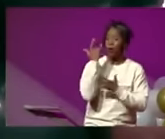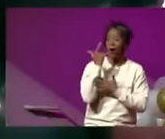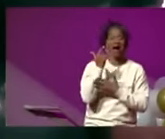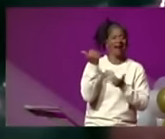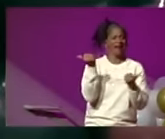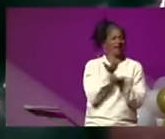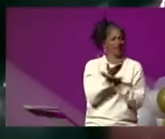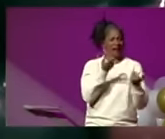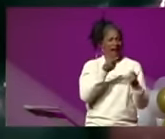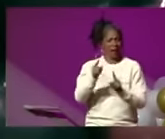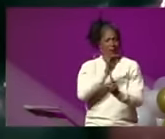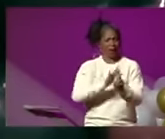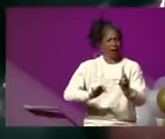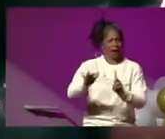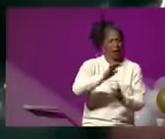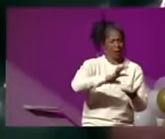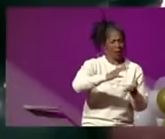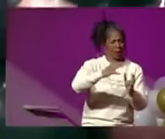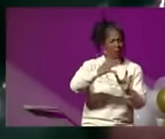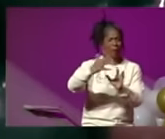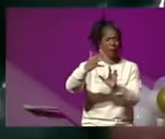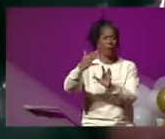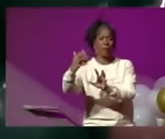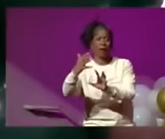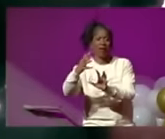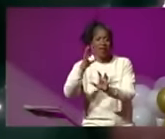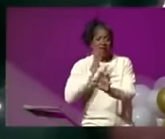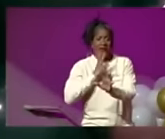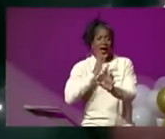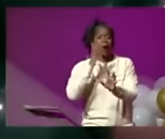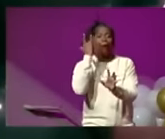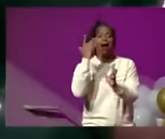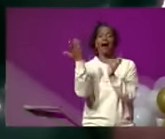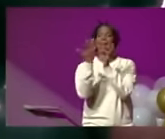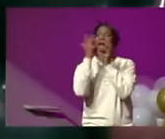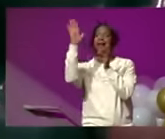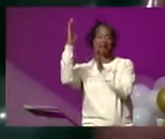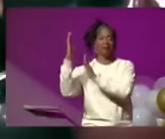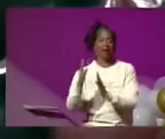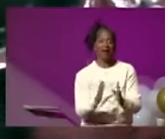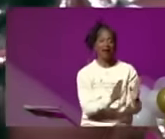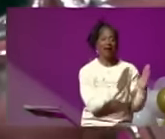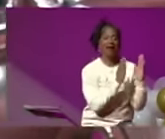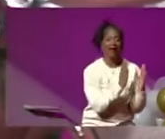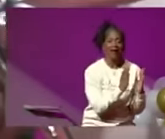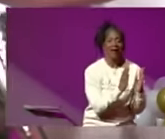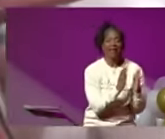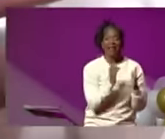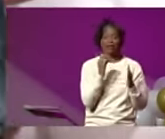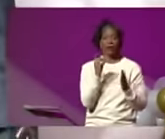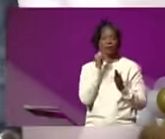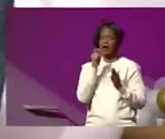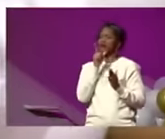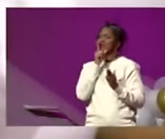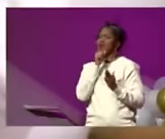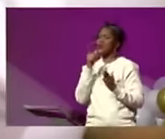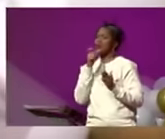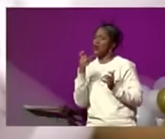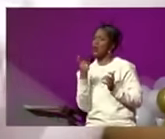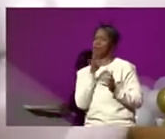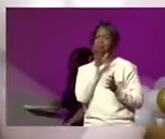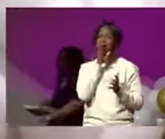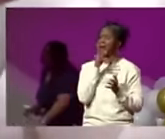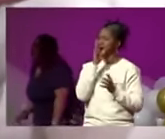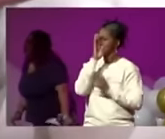want to get you in God's will. I don't know who I'm talking to, but somebody's in church, somebody's